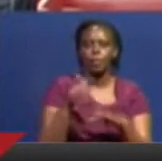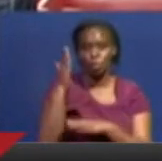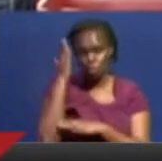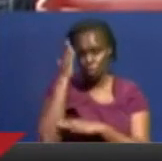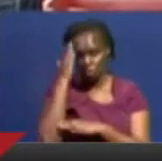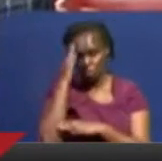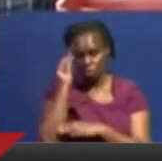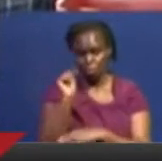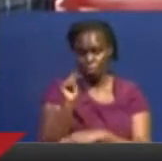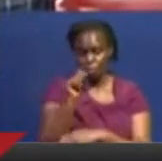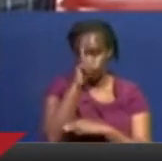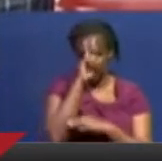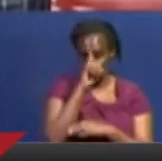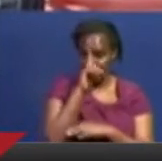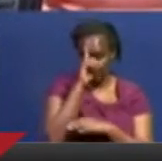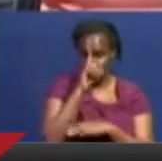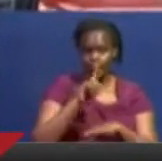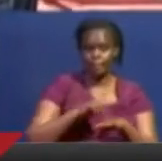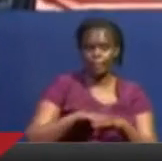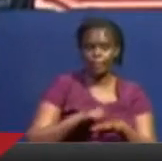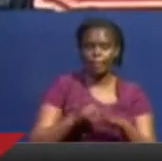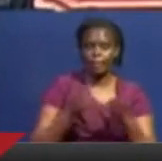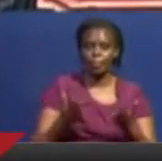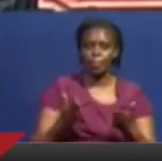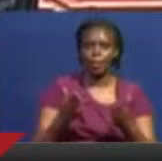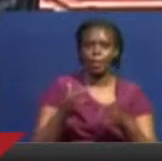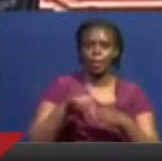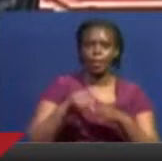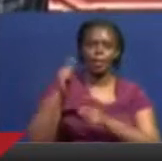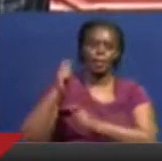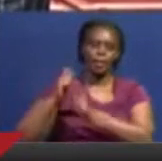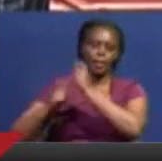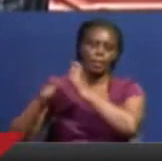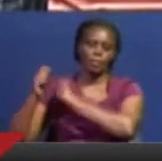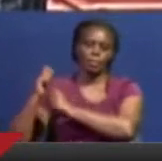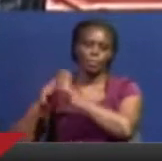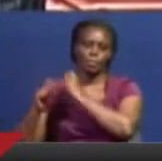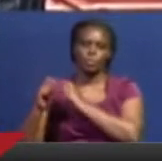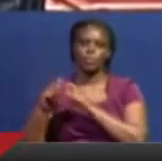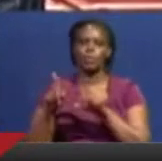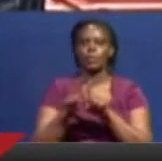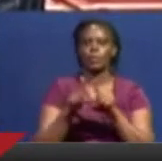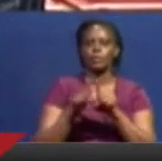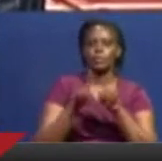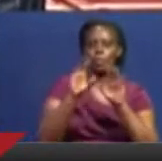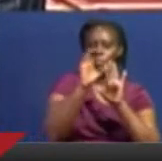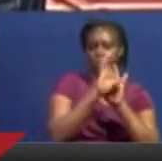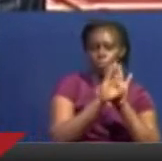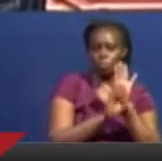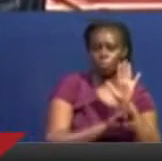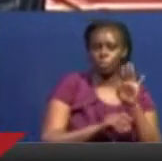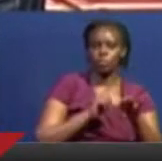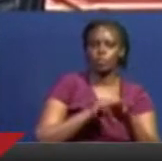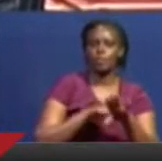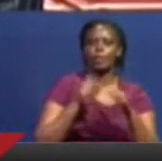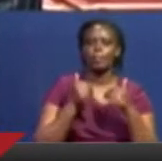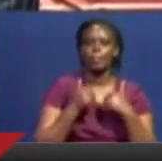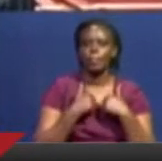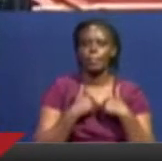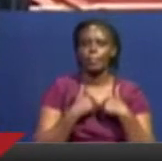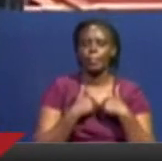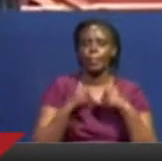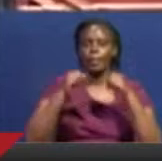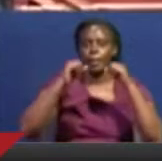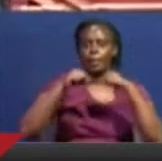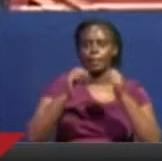know this is a serious moment in history. It is also a constitutional moment. I